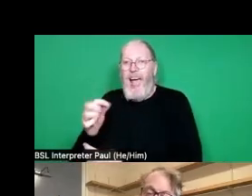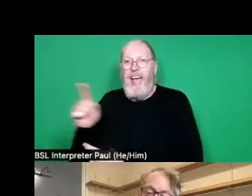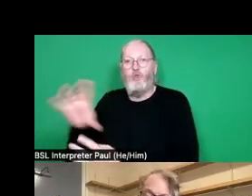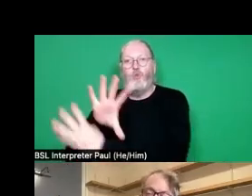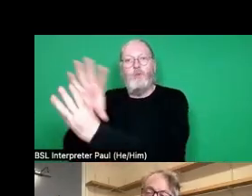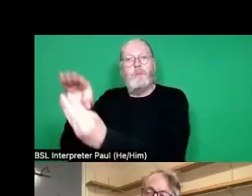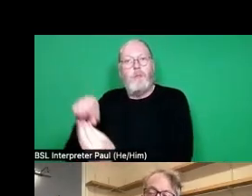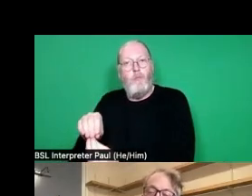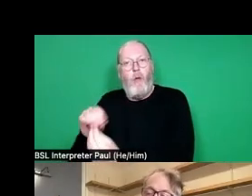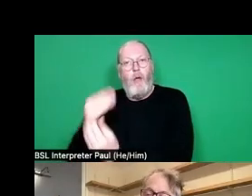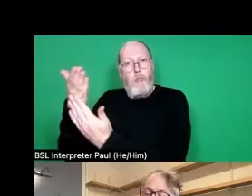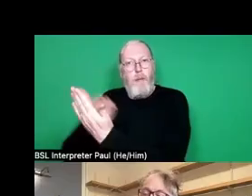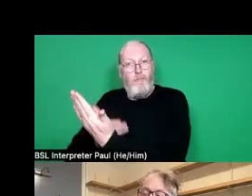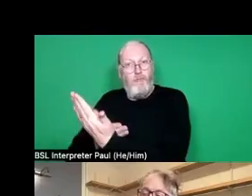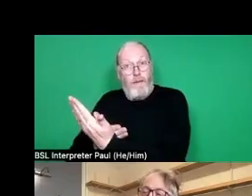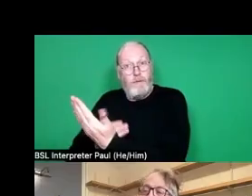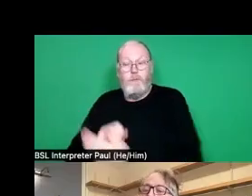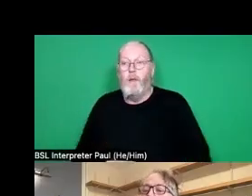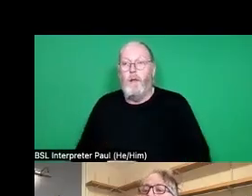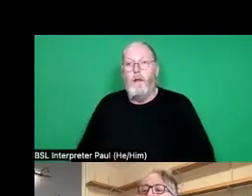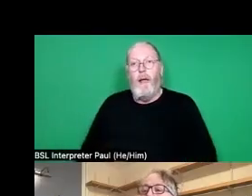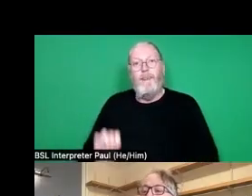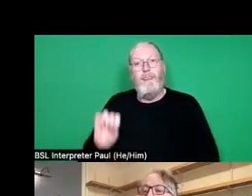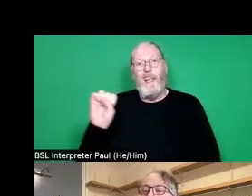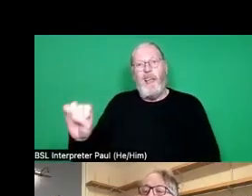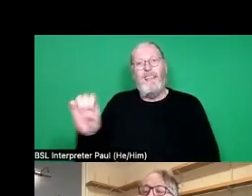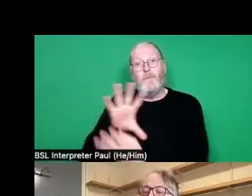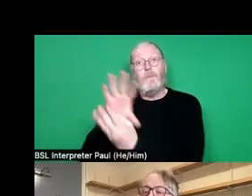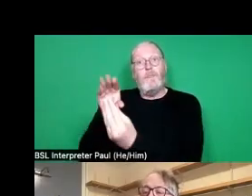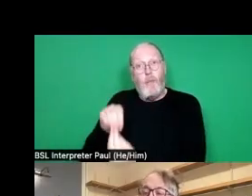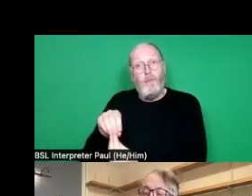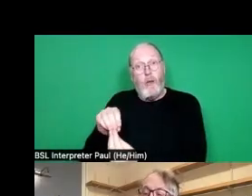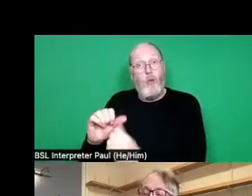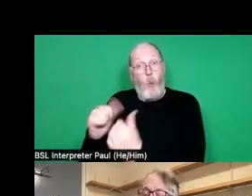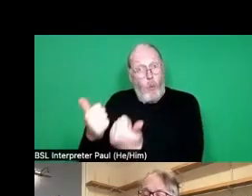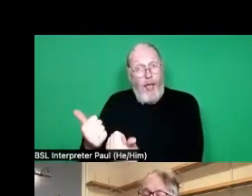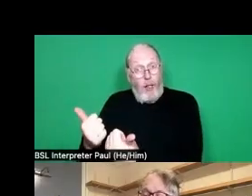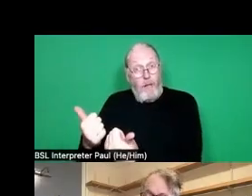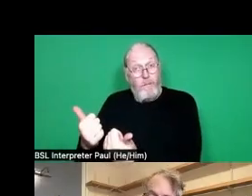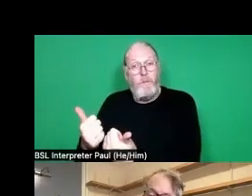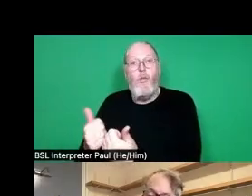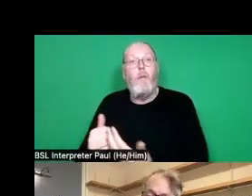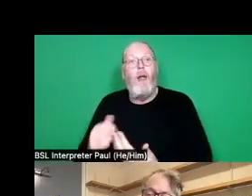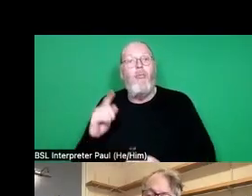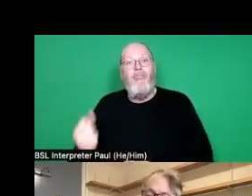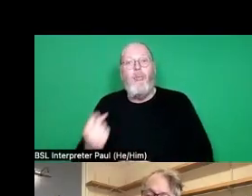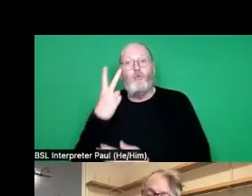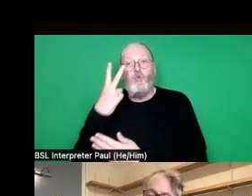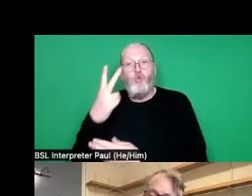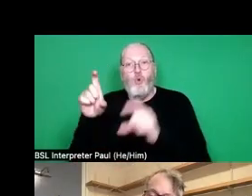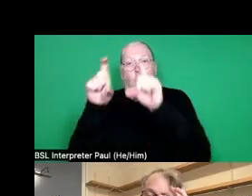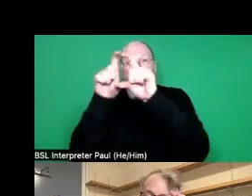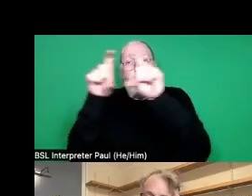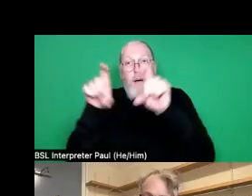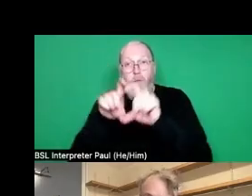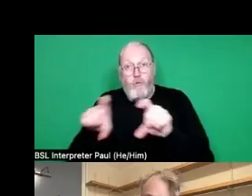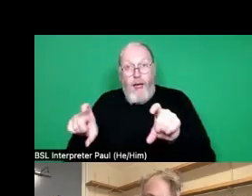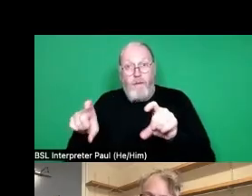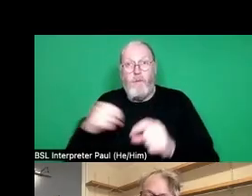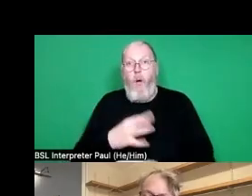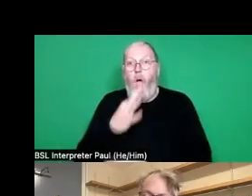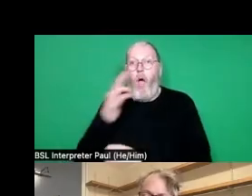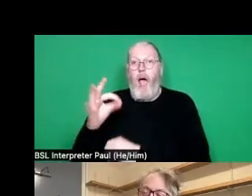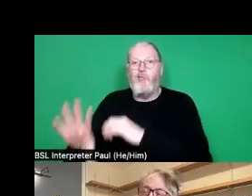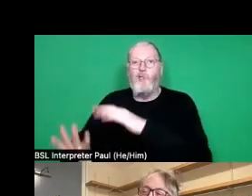to summarize what I'd written quite well. But then I asked it to analyze the two paragraphs uploaded. So I'm just going to play this because I managed to capture this